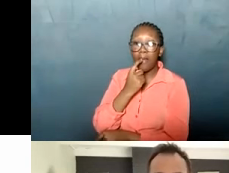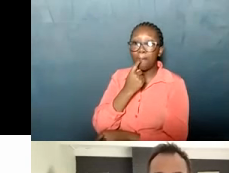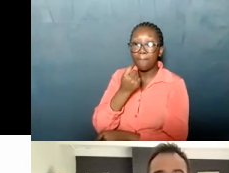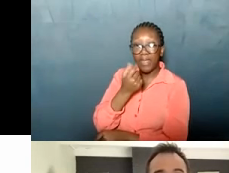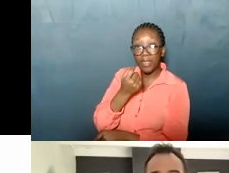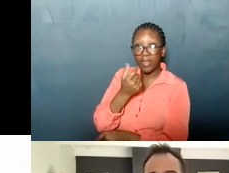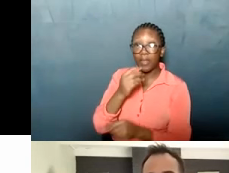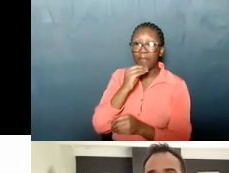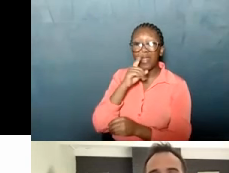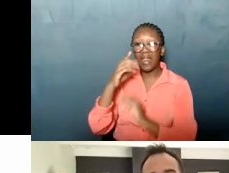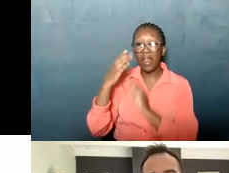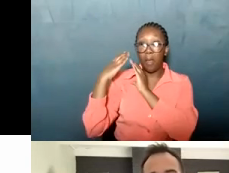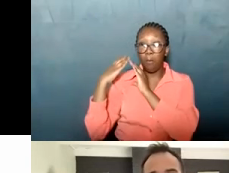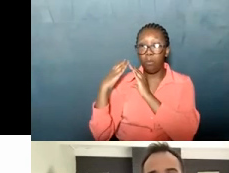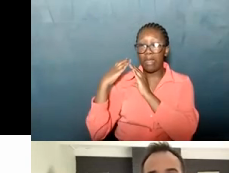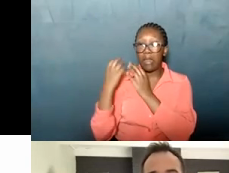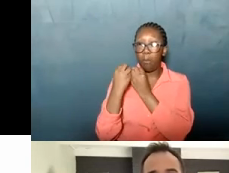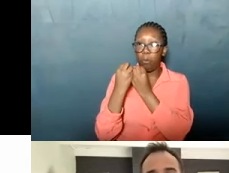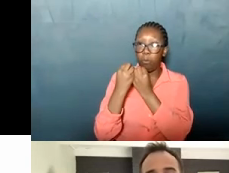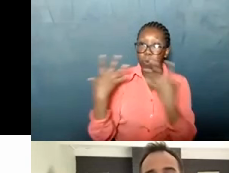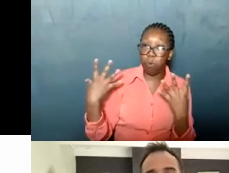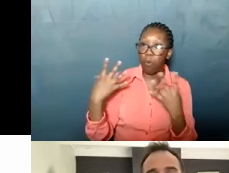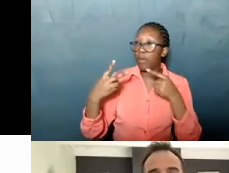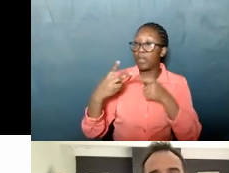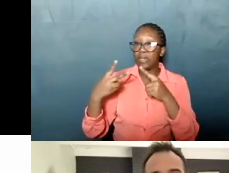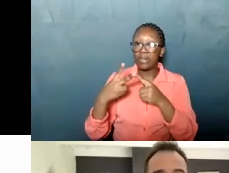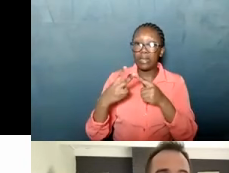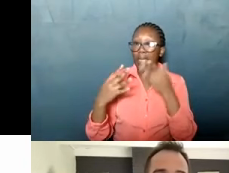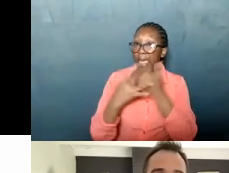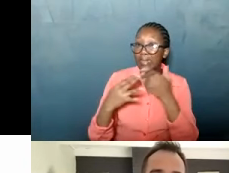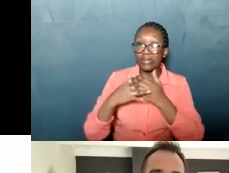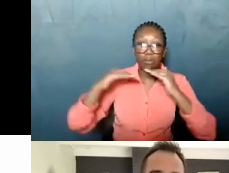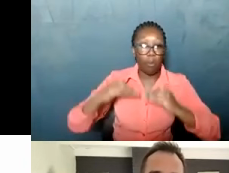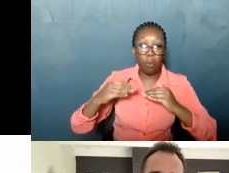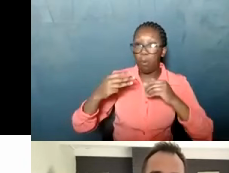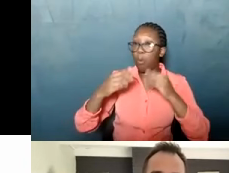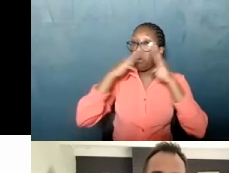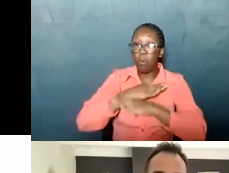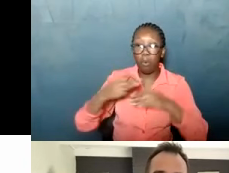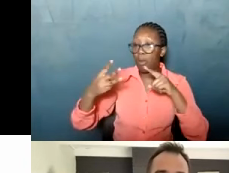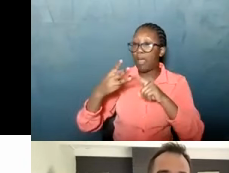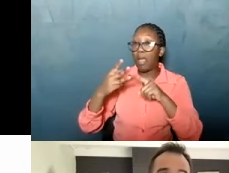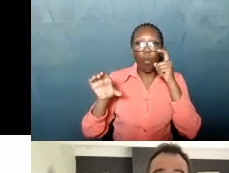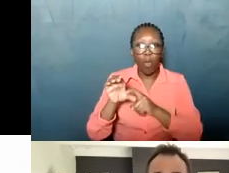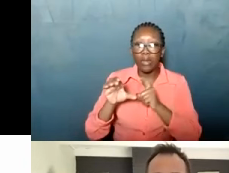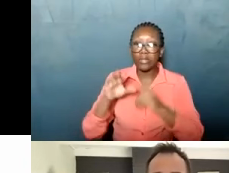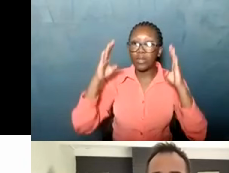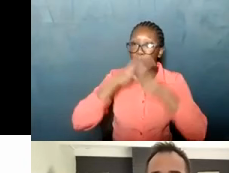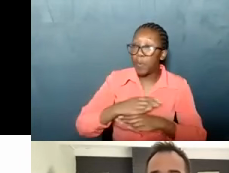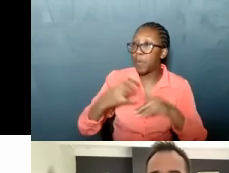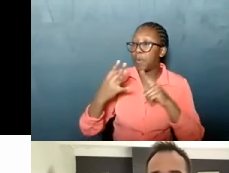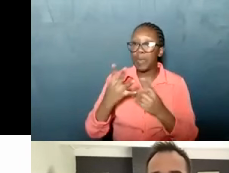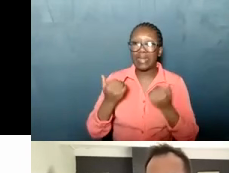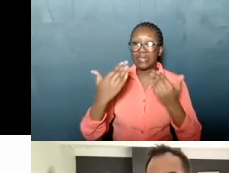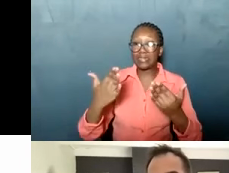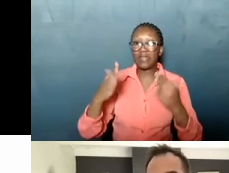burden and the poorest access and quality on the health access quality index. So it's not surprising that